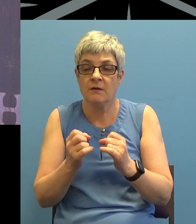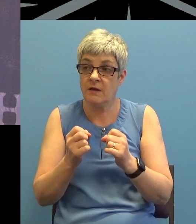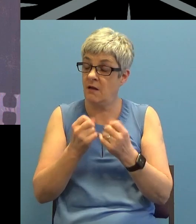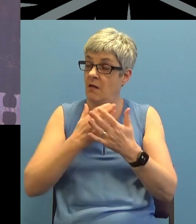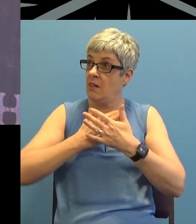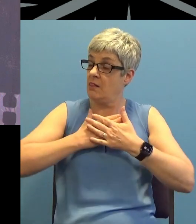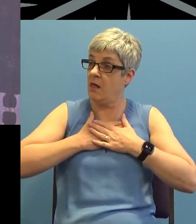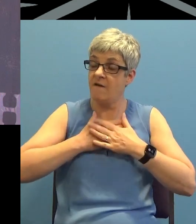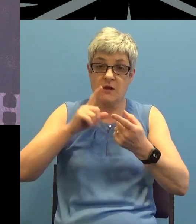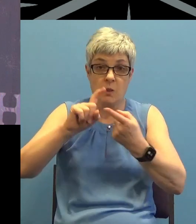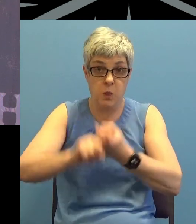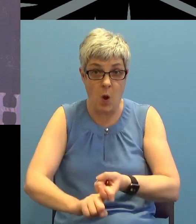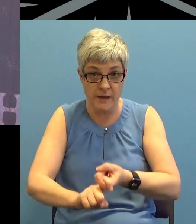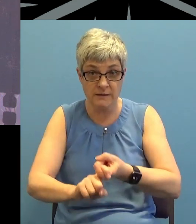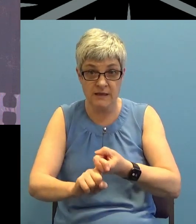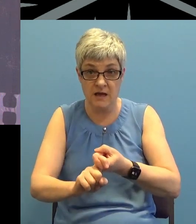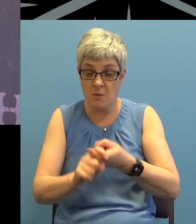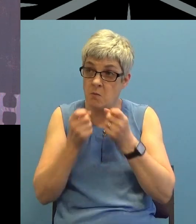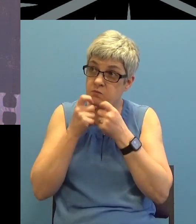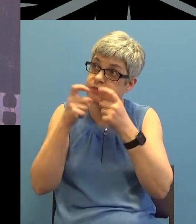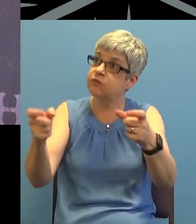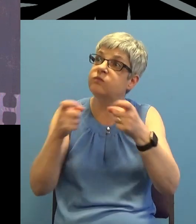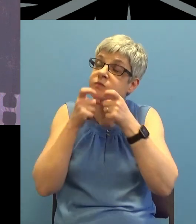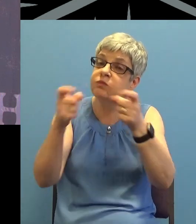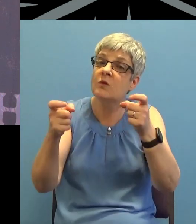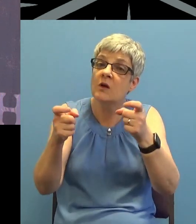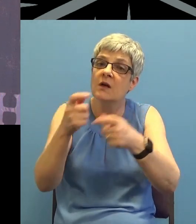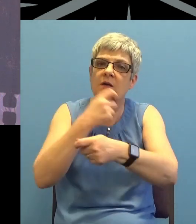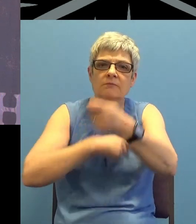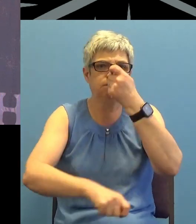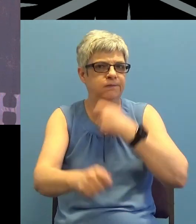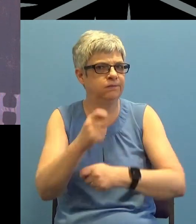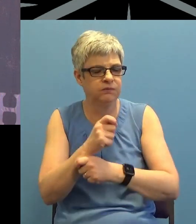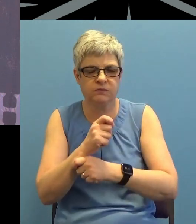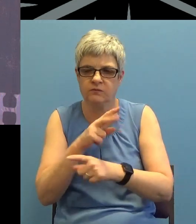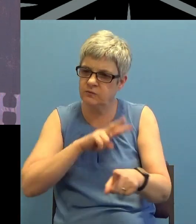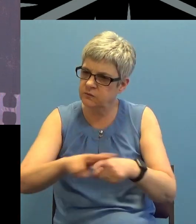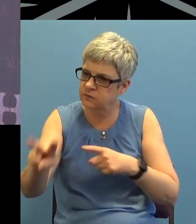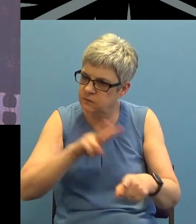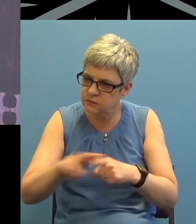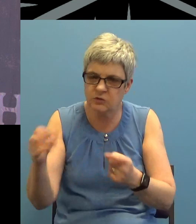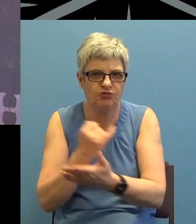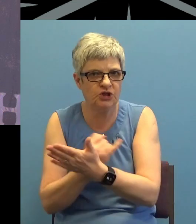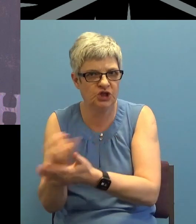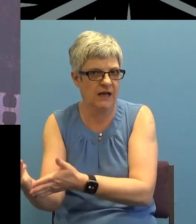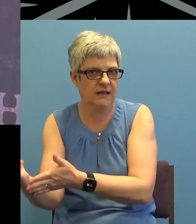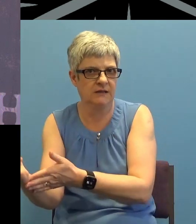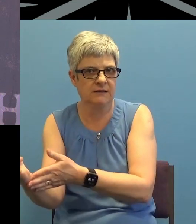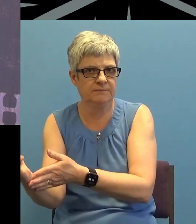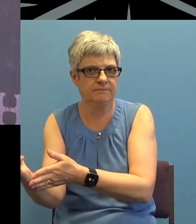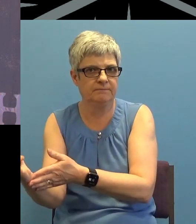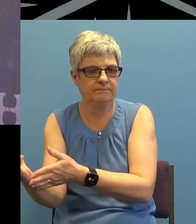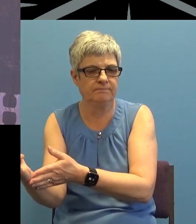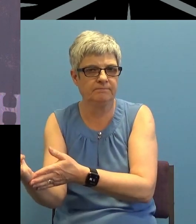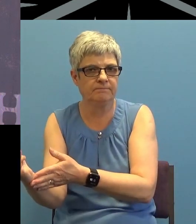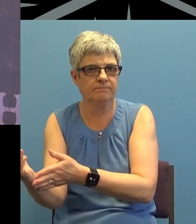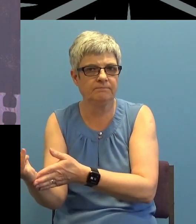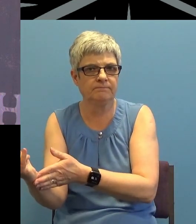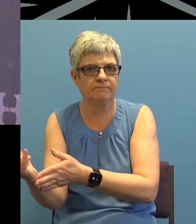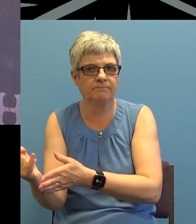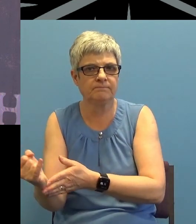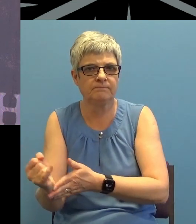The declarations of loyalty became voices of mockery and rejection.